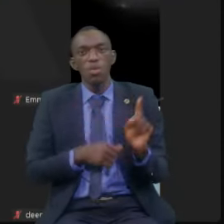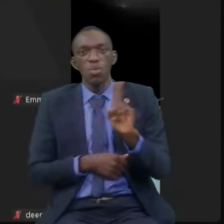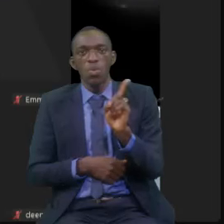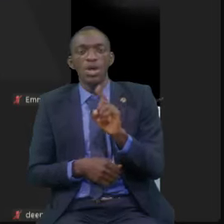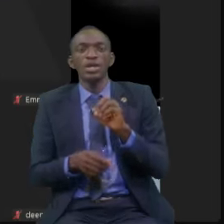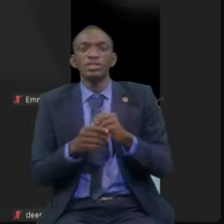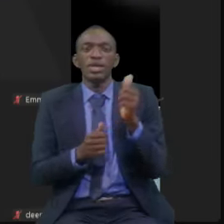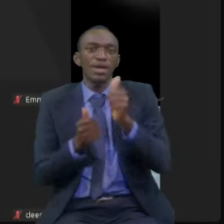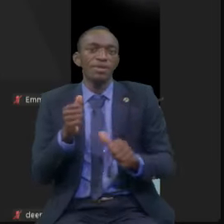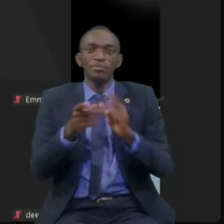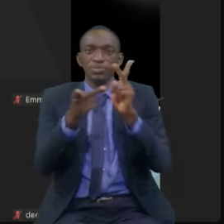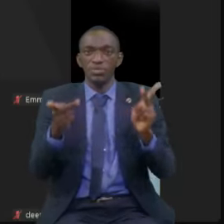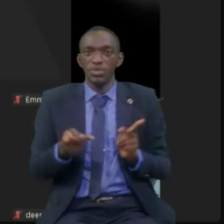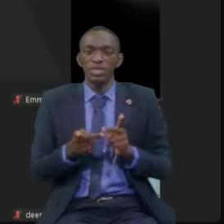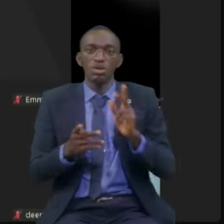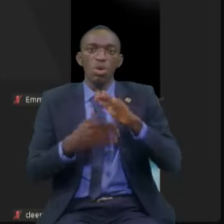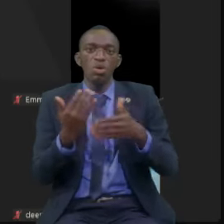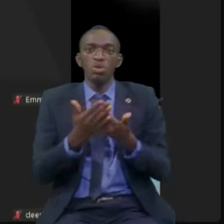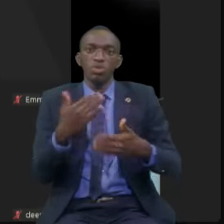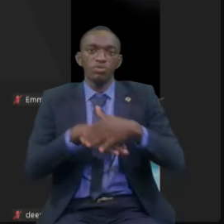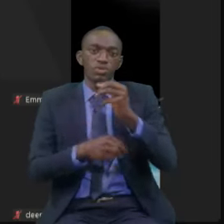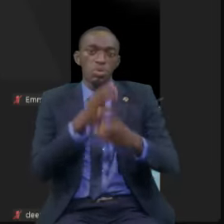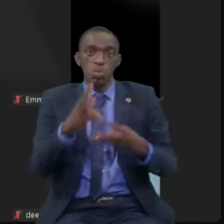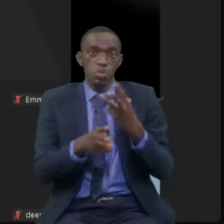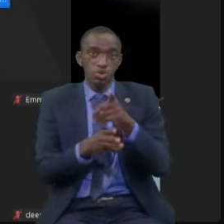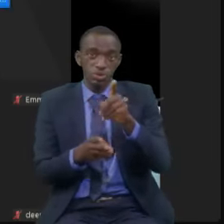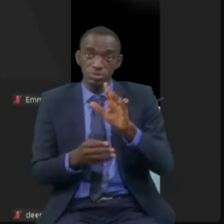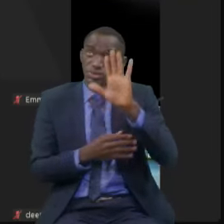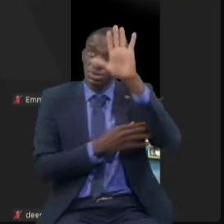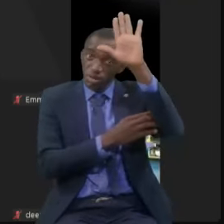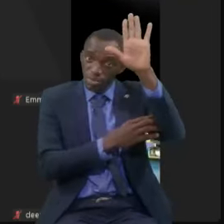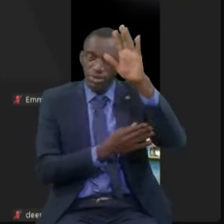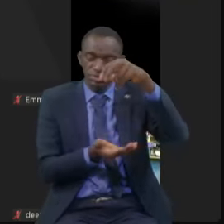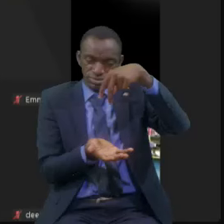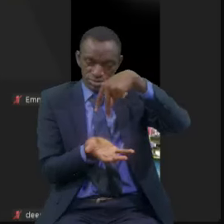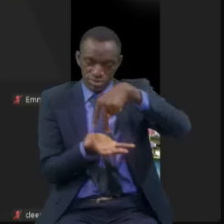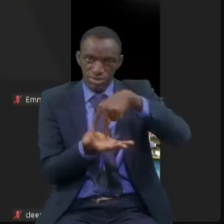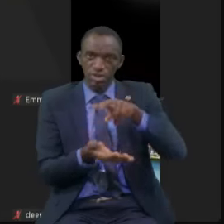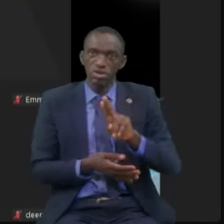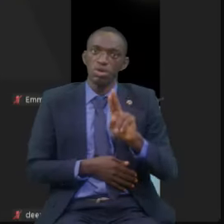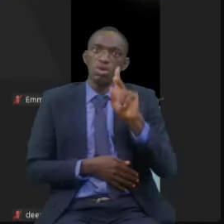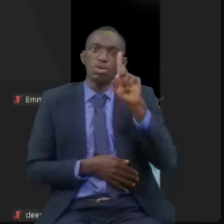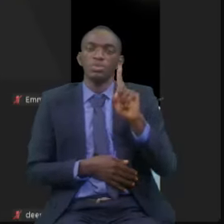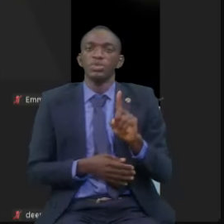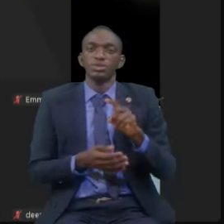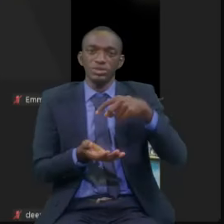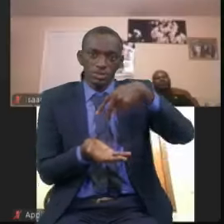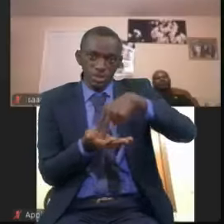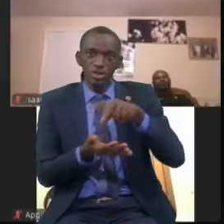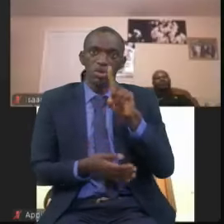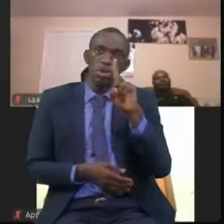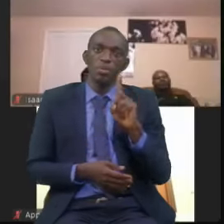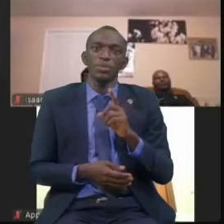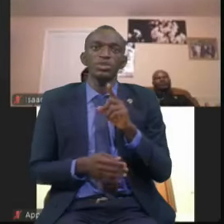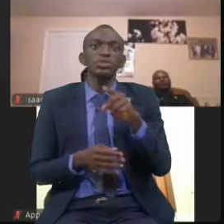your hand, please stand up. Stand up and say, I want this new